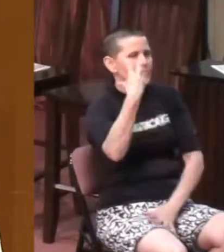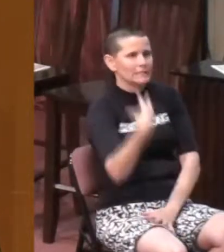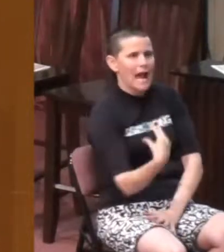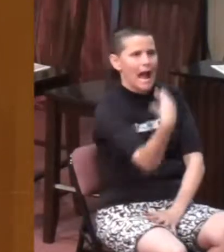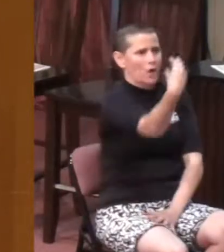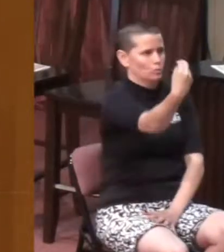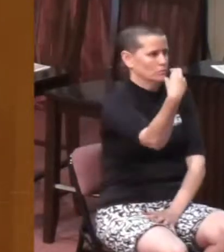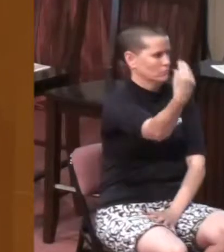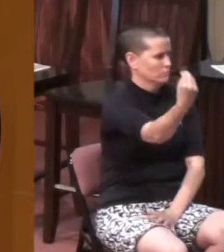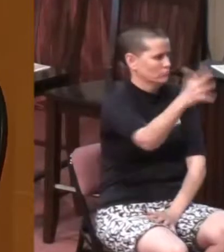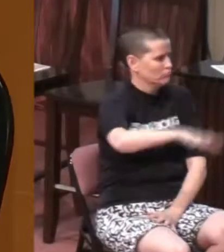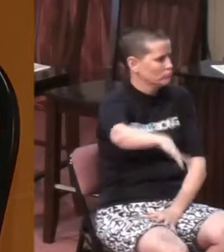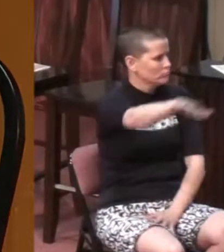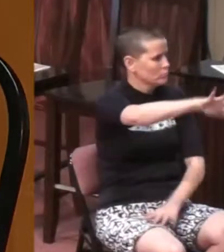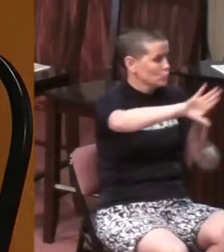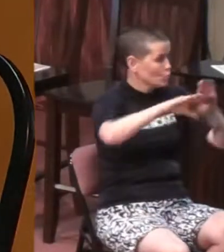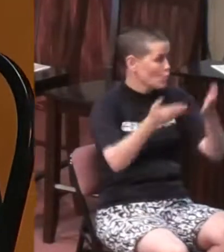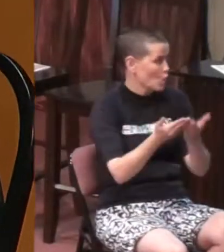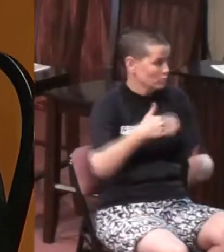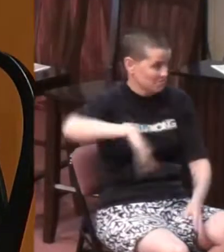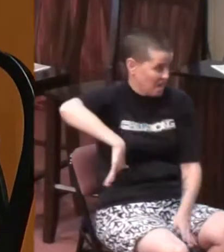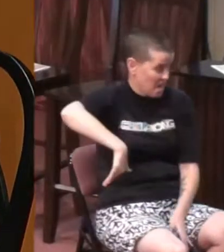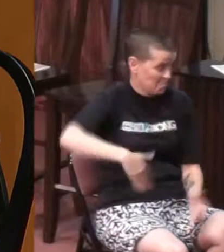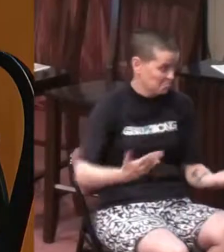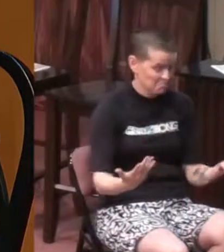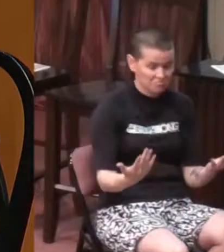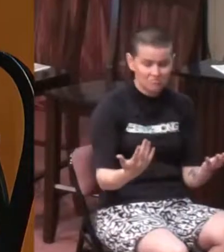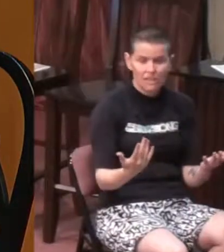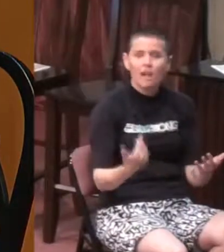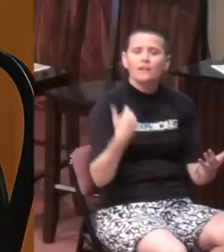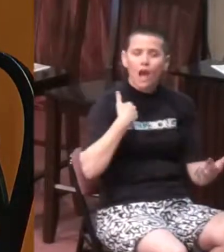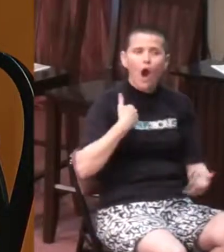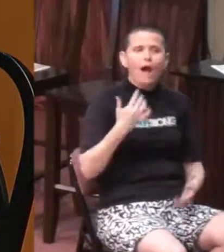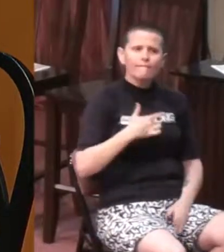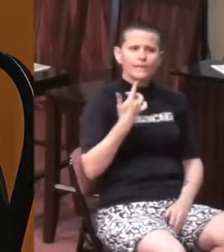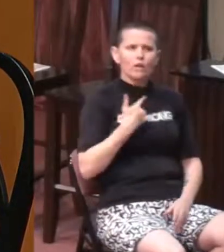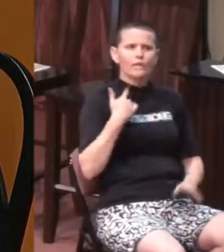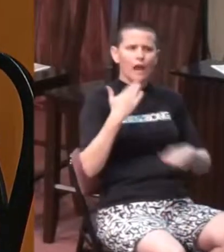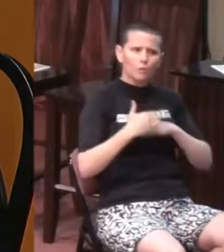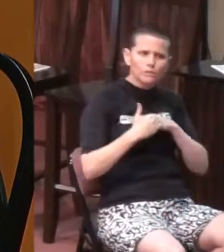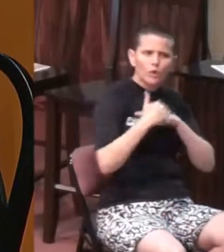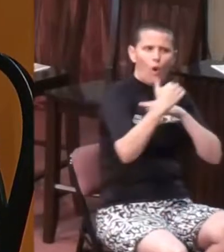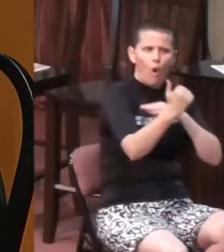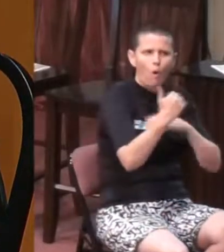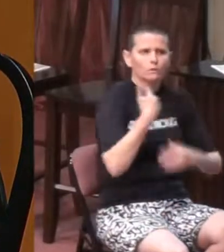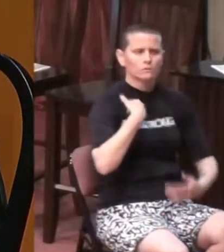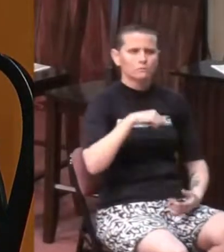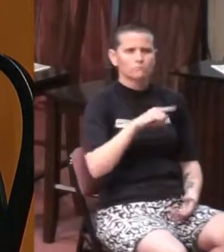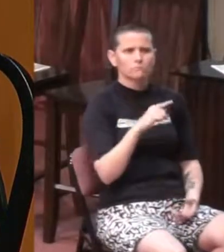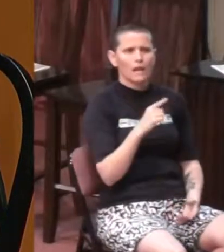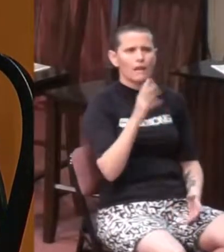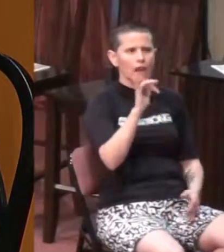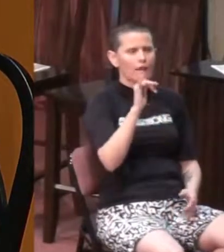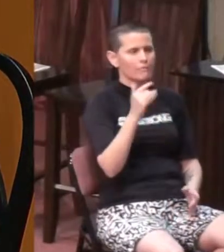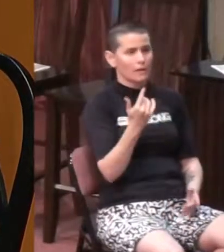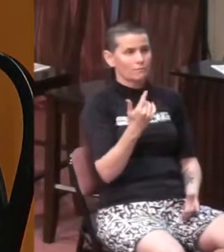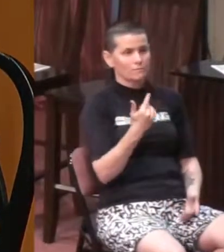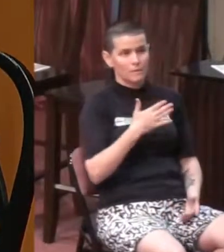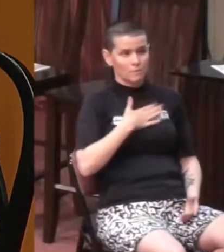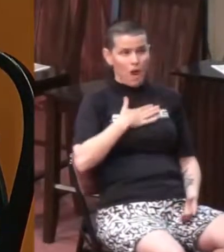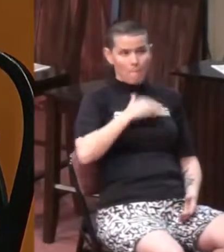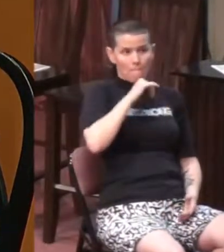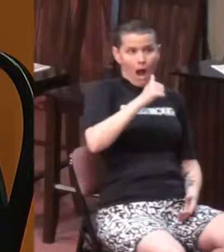was called to this ministry, I do believe it was a divine calling, something that was orchestrated by a mind larger than